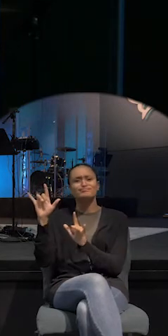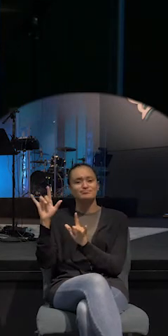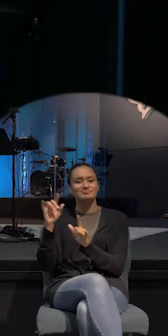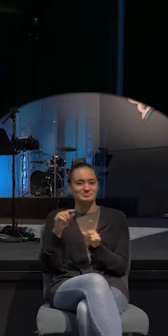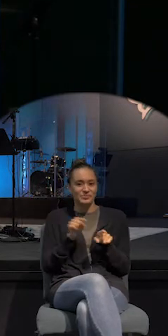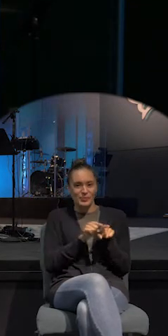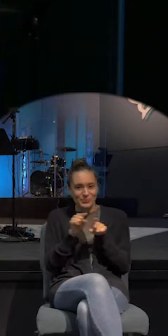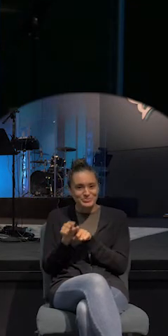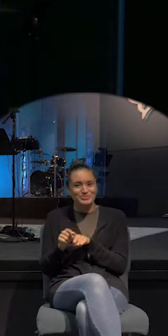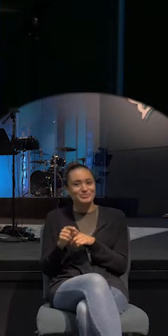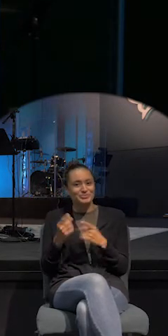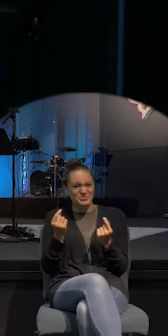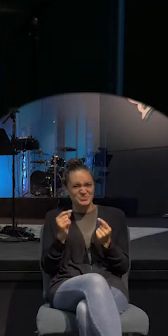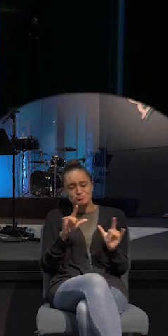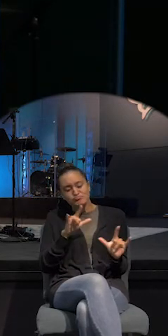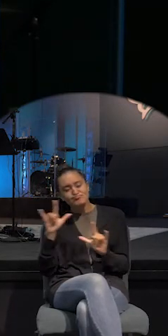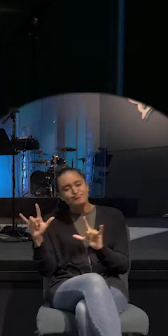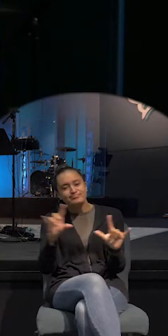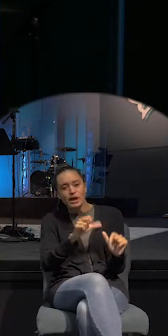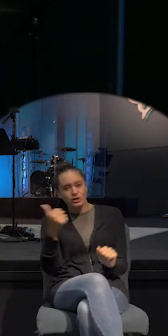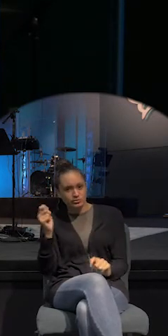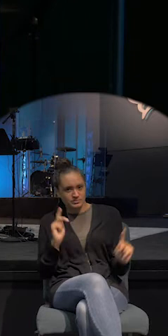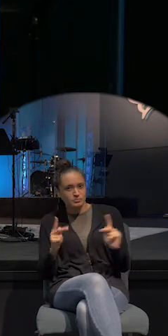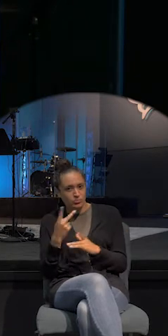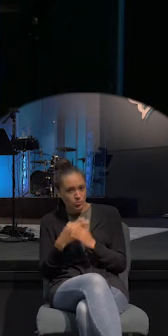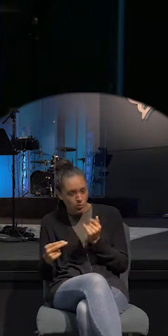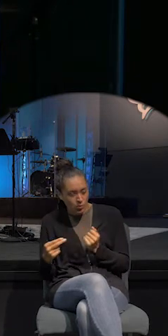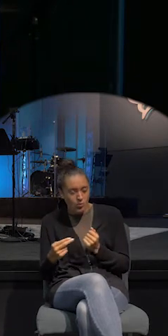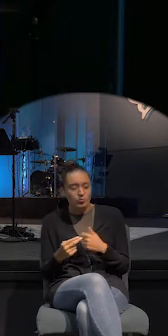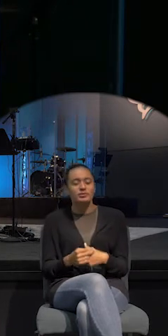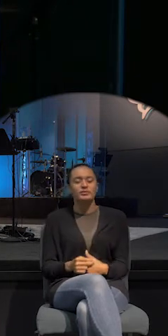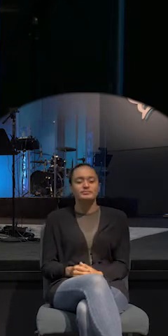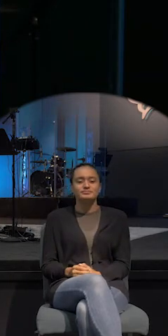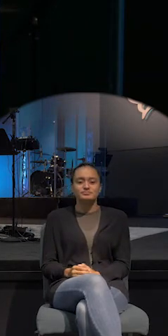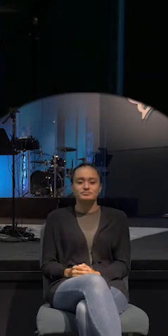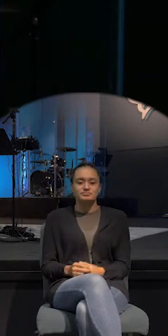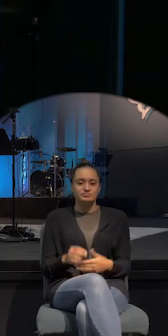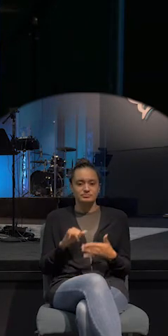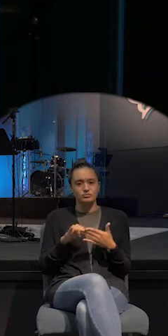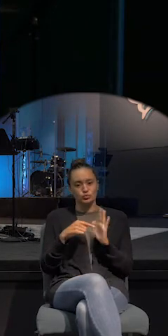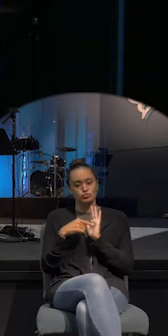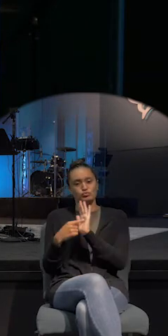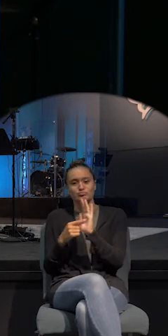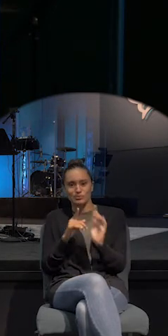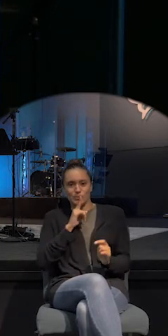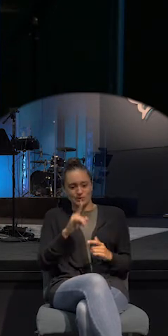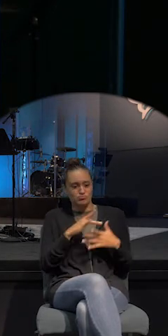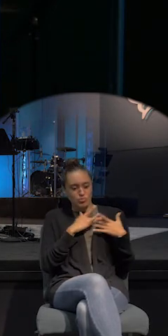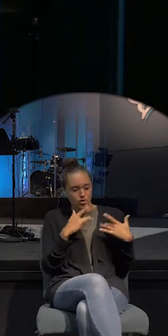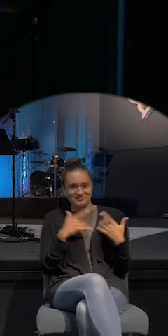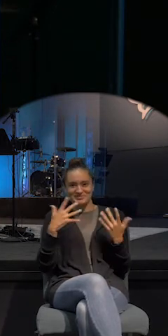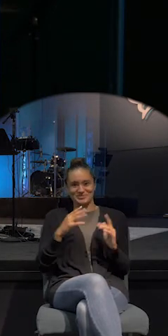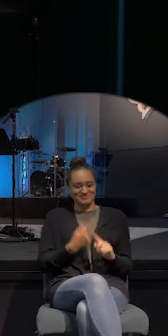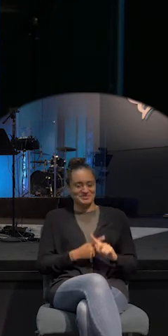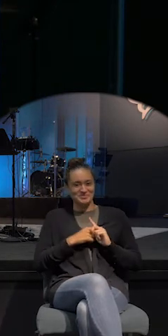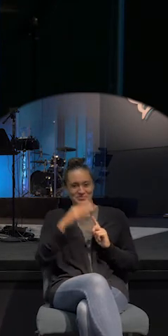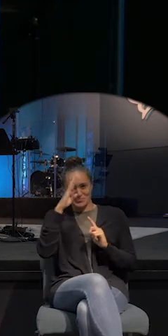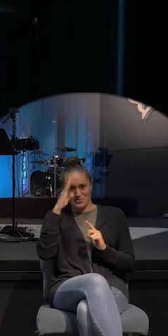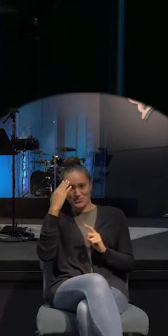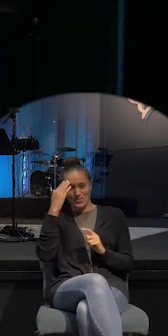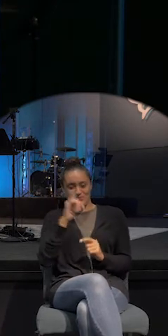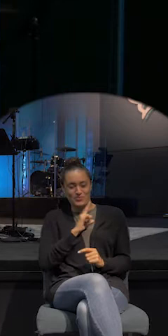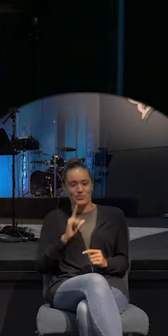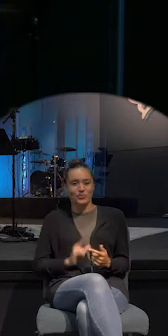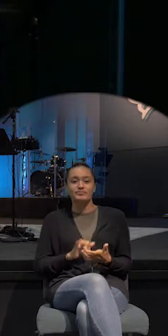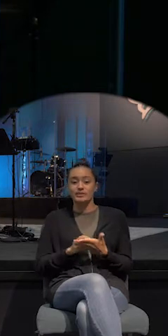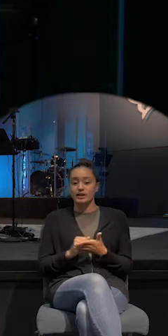be also given to other people. It's going to be something that reflects the reality that you know the Lord. And so the